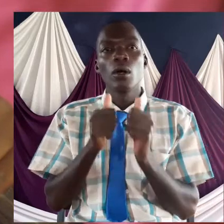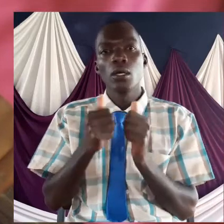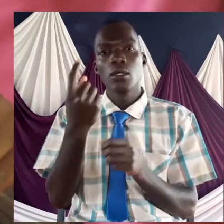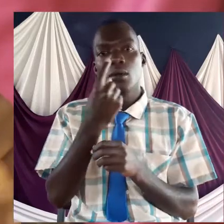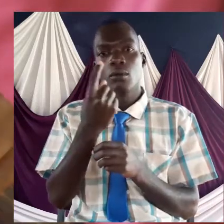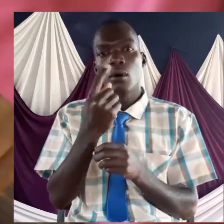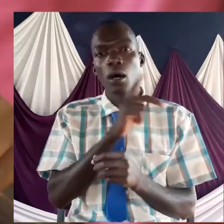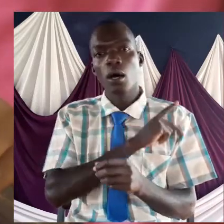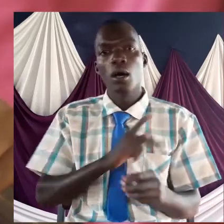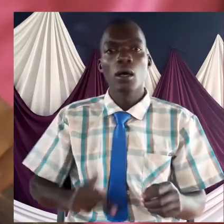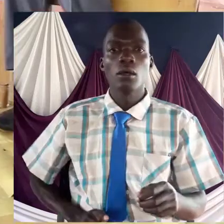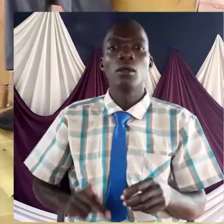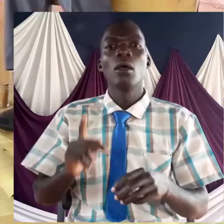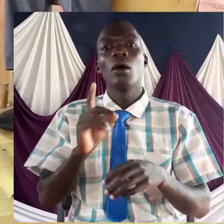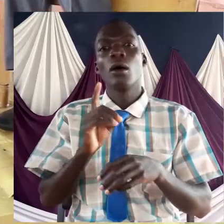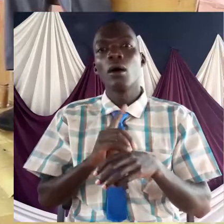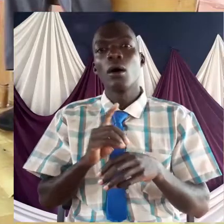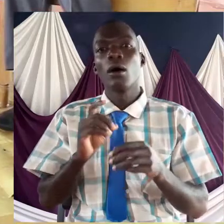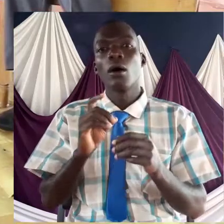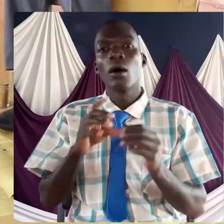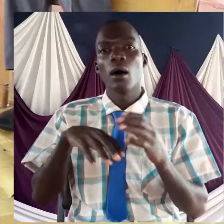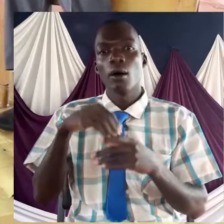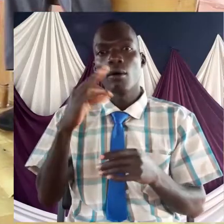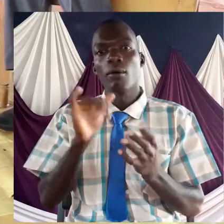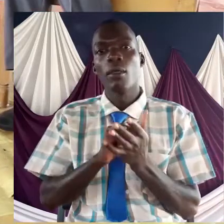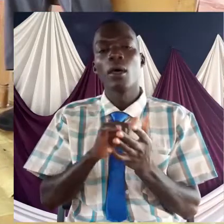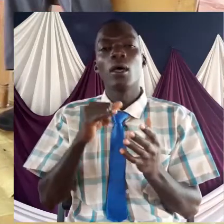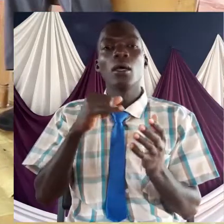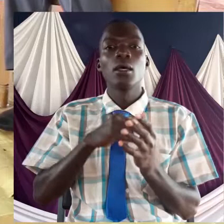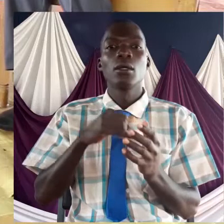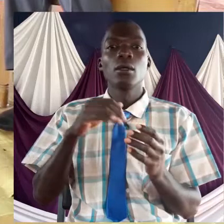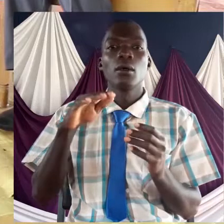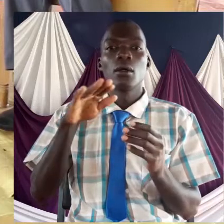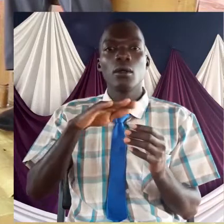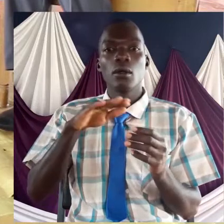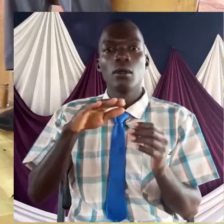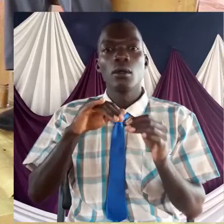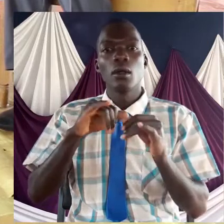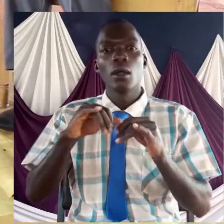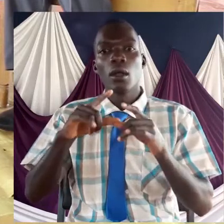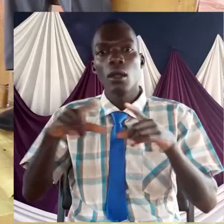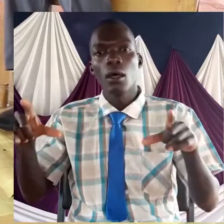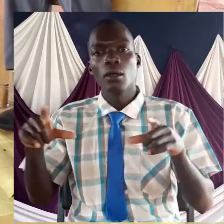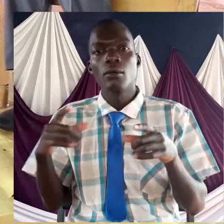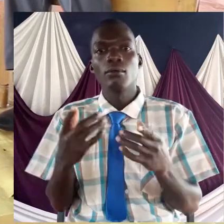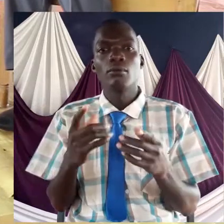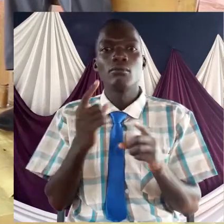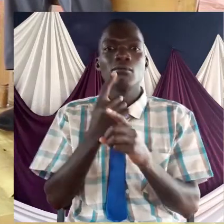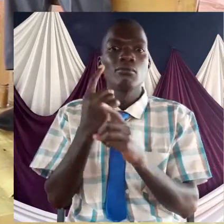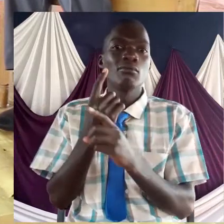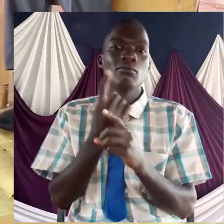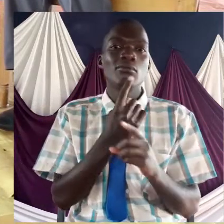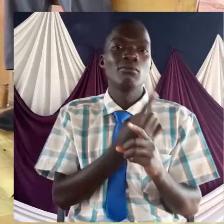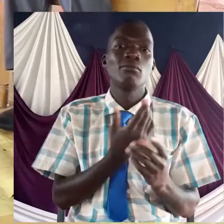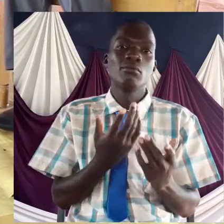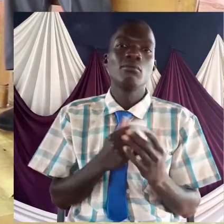symbolizes the kingdoms that came out of that. That is the England, the Switzerland, mm-hmm, Germany, mm-hmm,